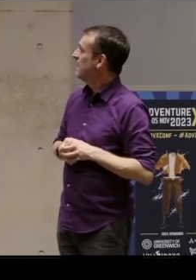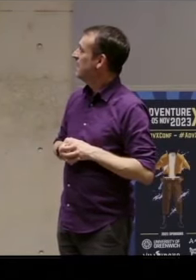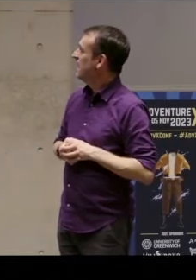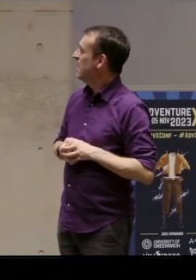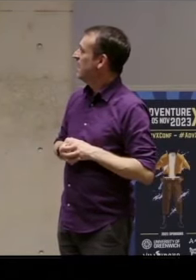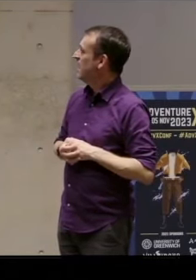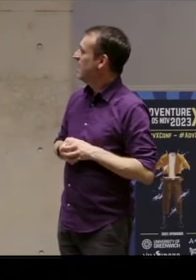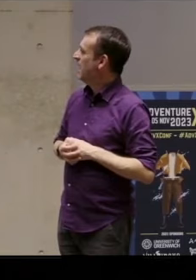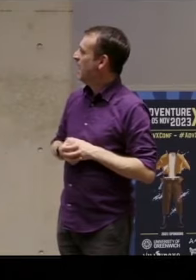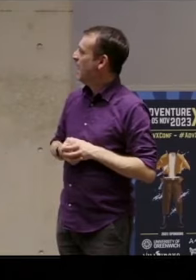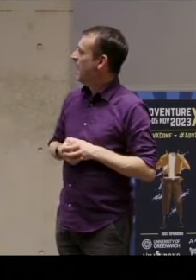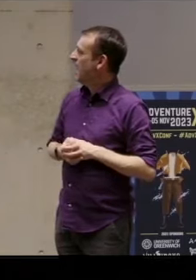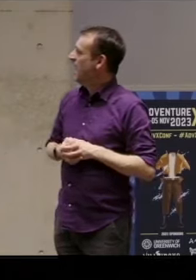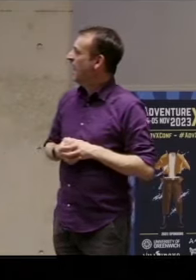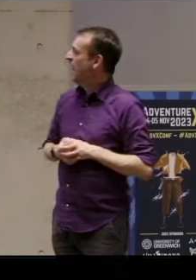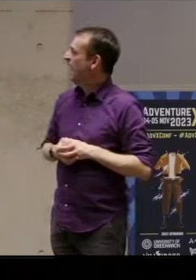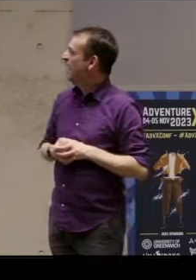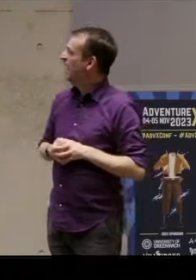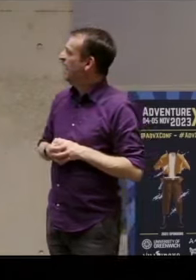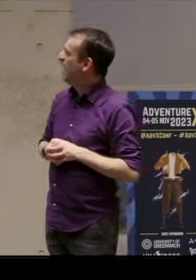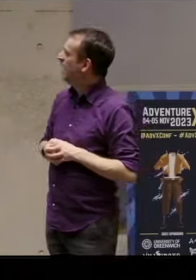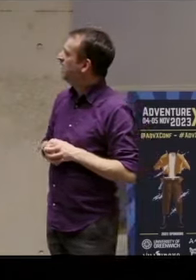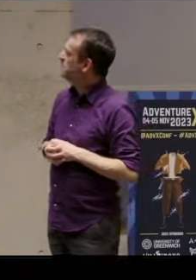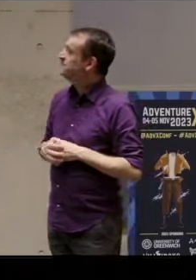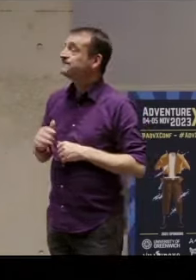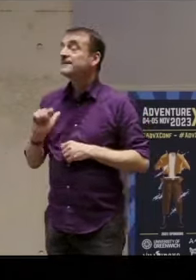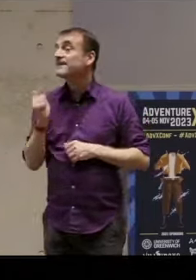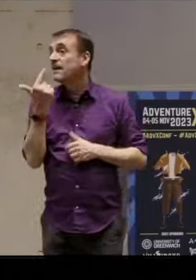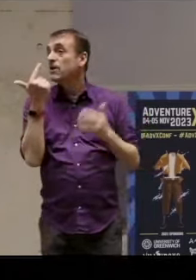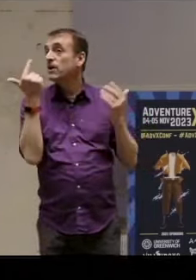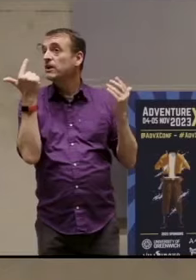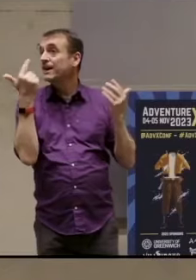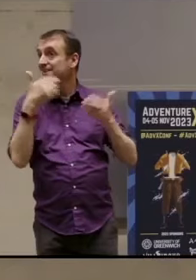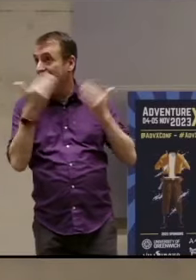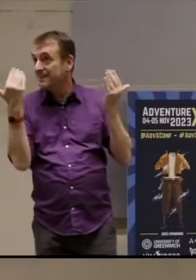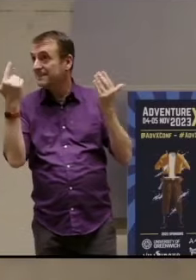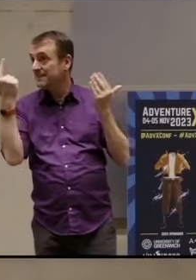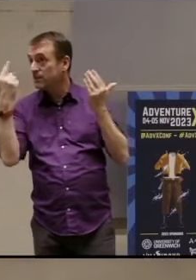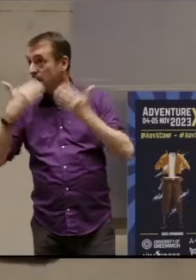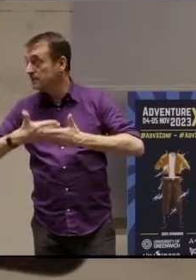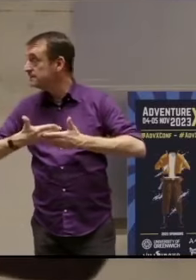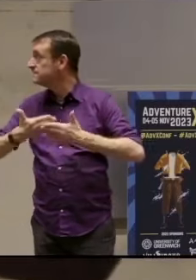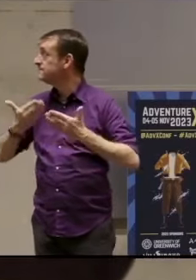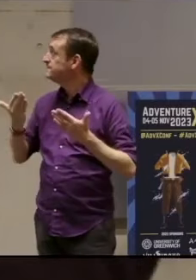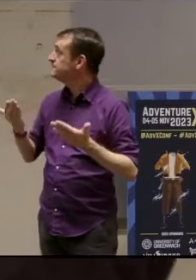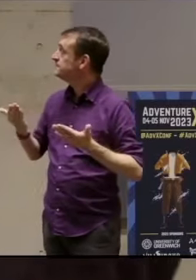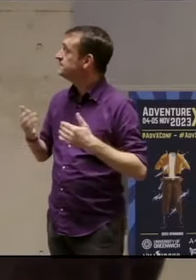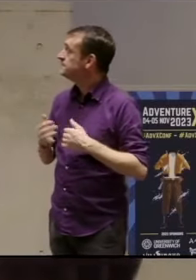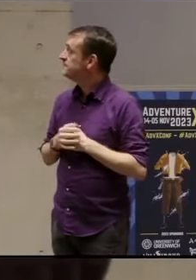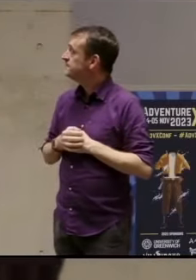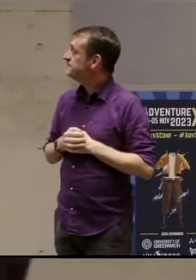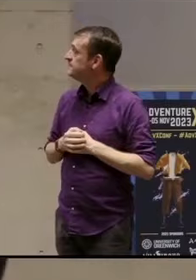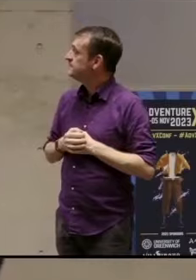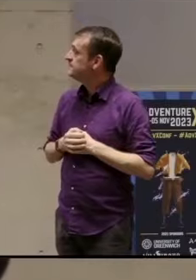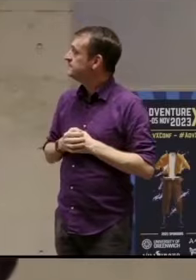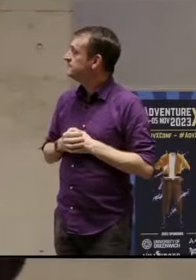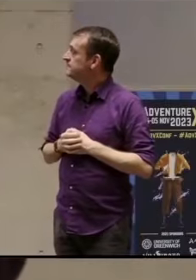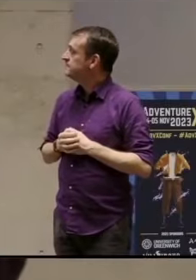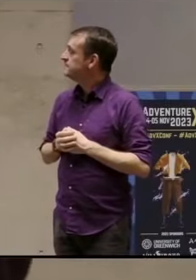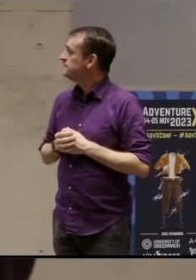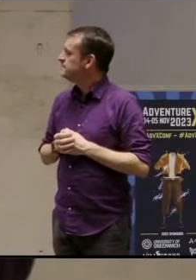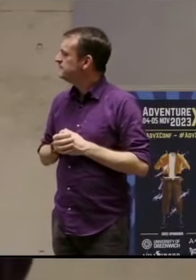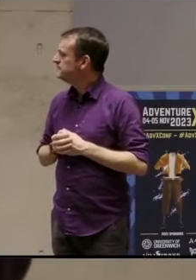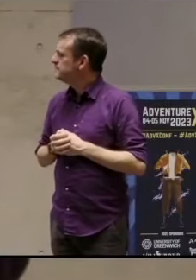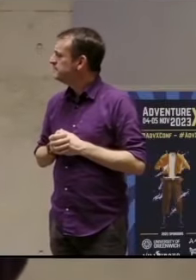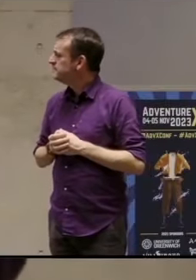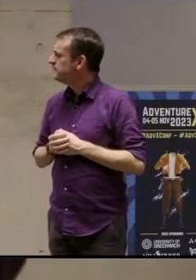Okay, sorry about it. Selum Umi Asalum Notsi, 7 days, 7 nights. Following their pirate adventure